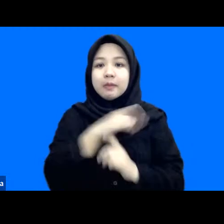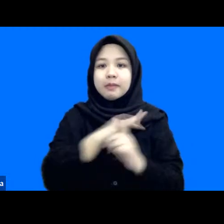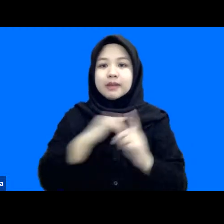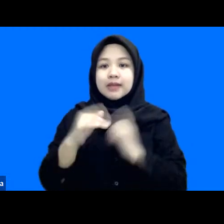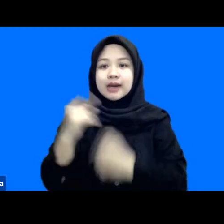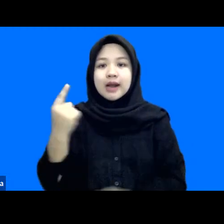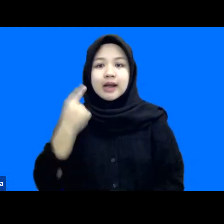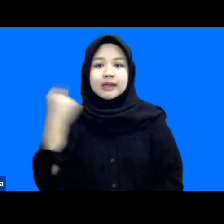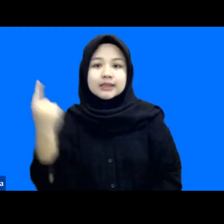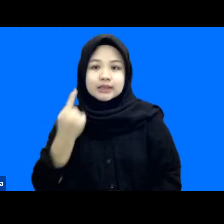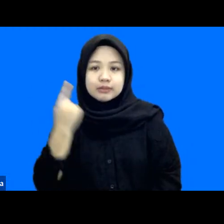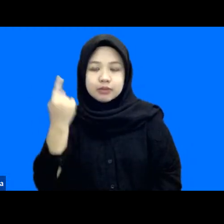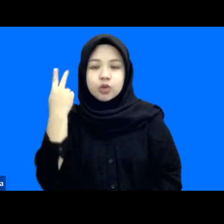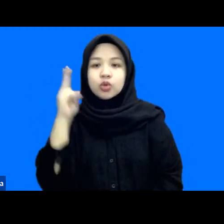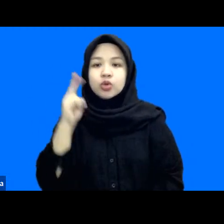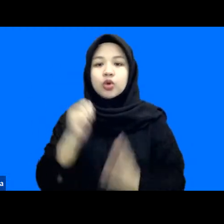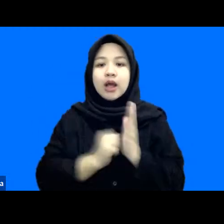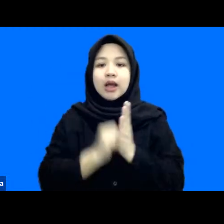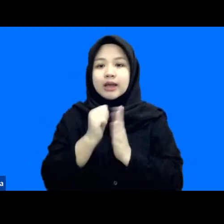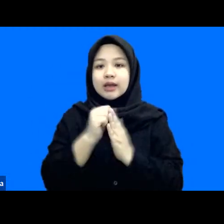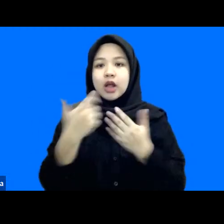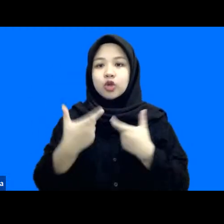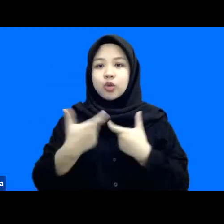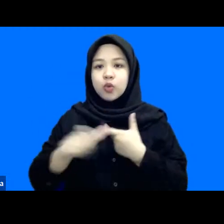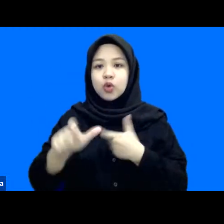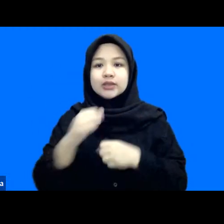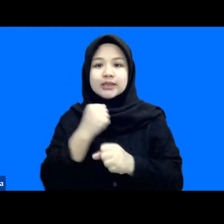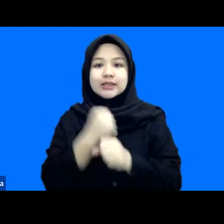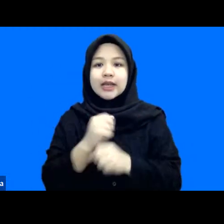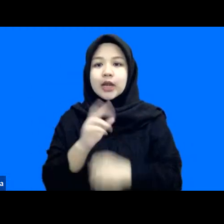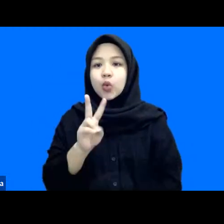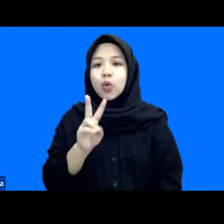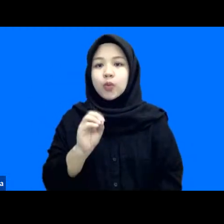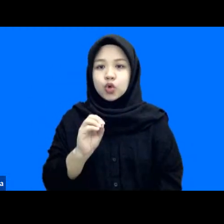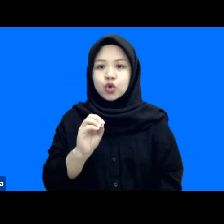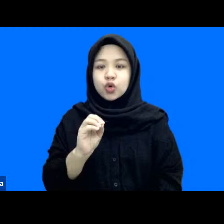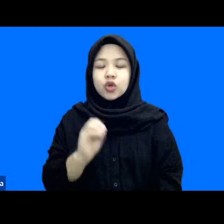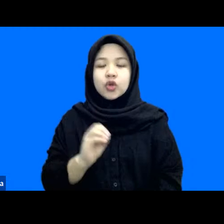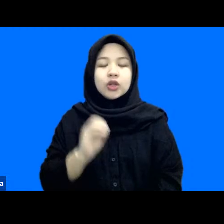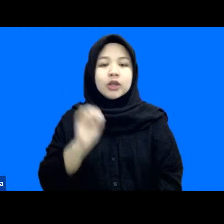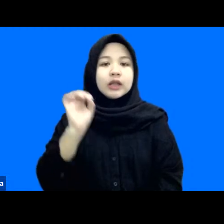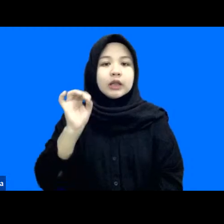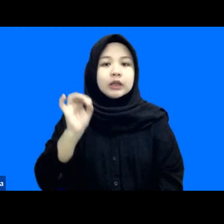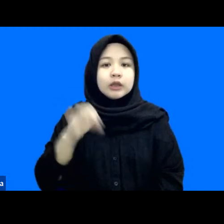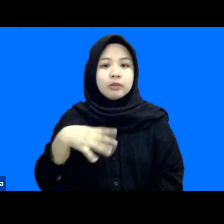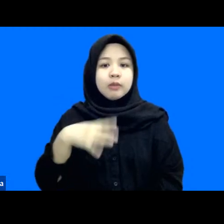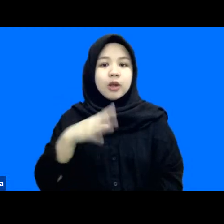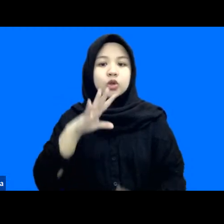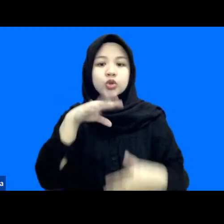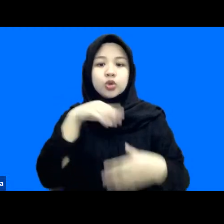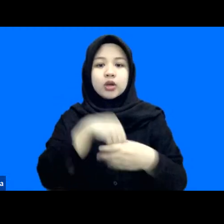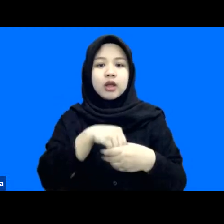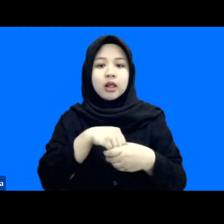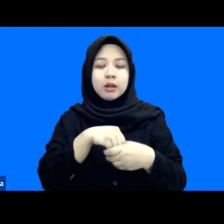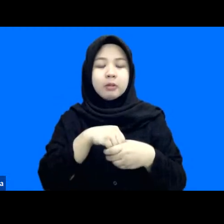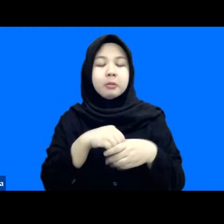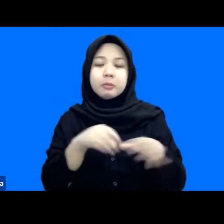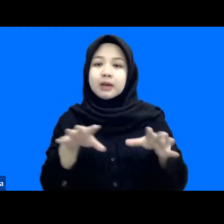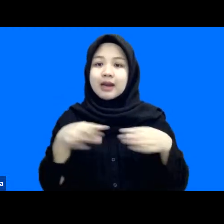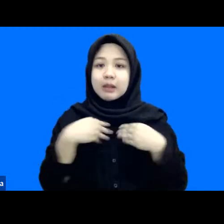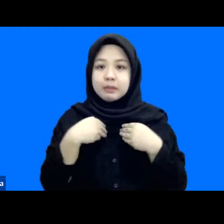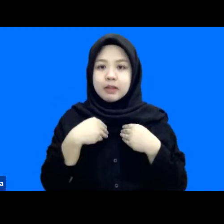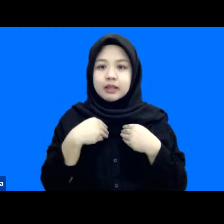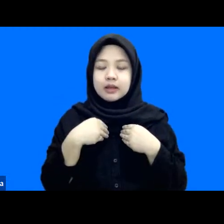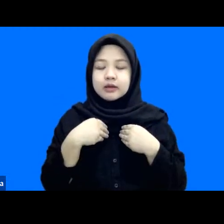and processes, including in the assessing and getting quality